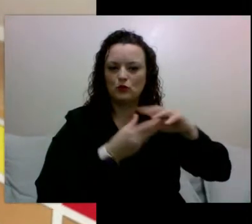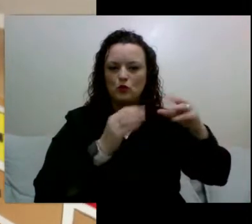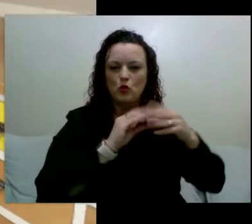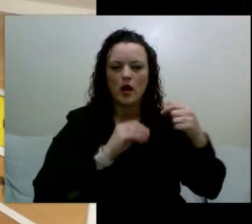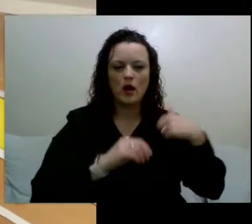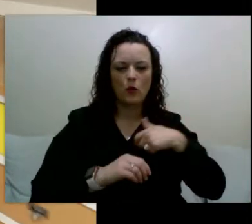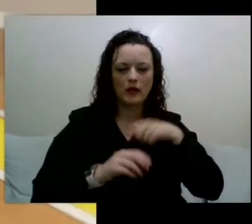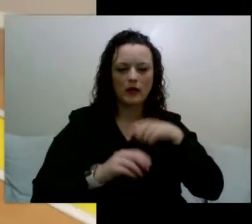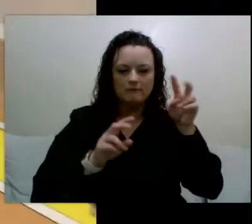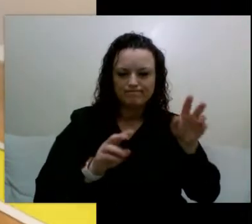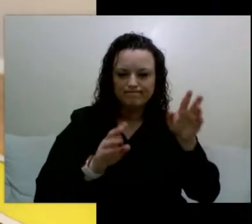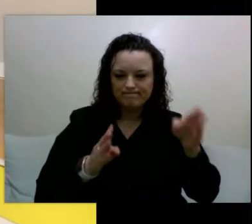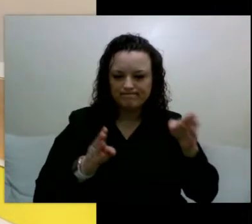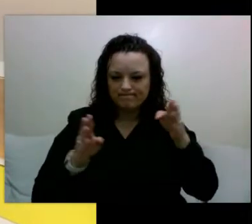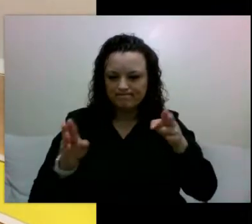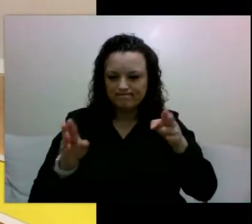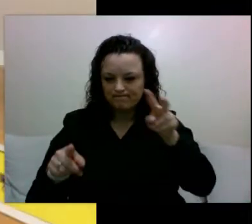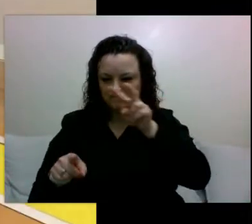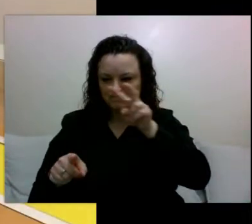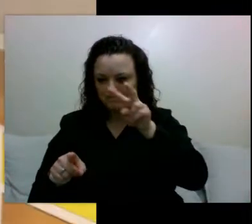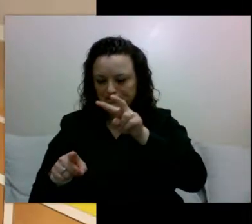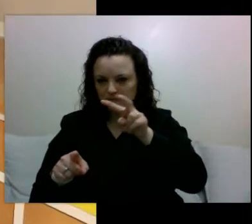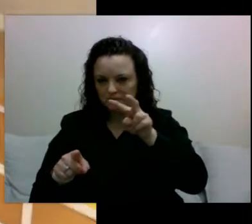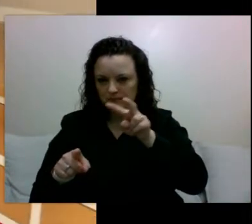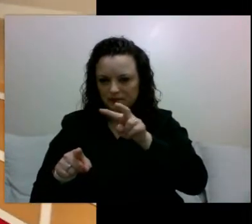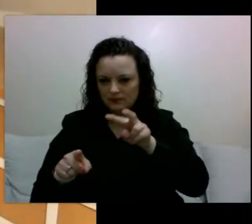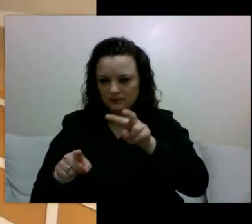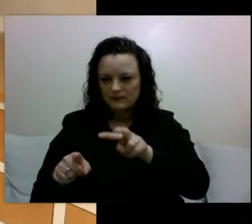going. We're going to go down to